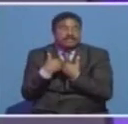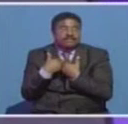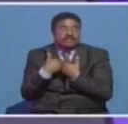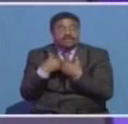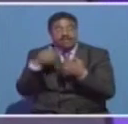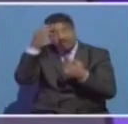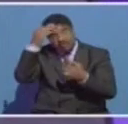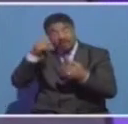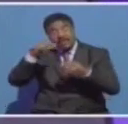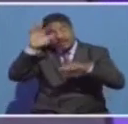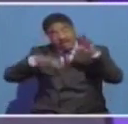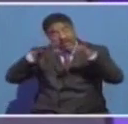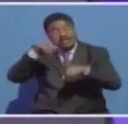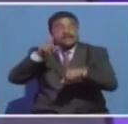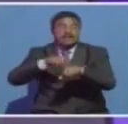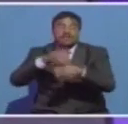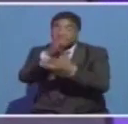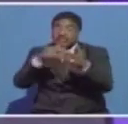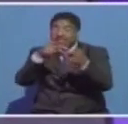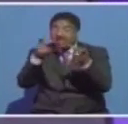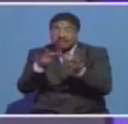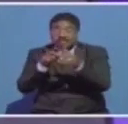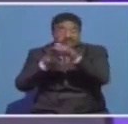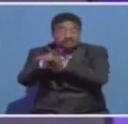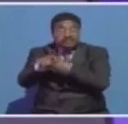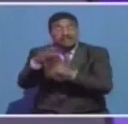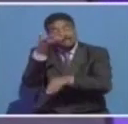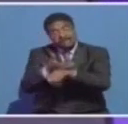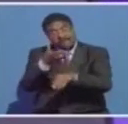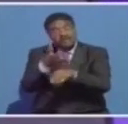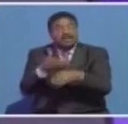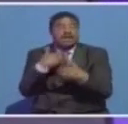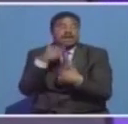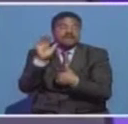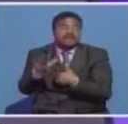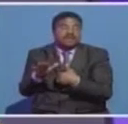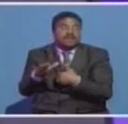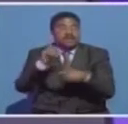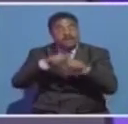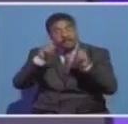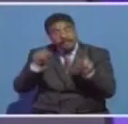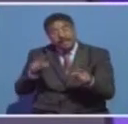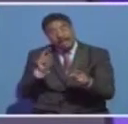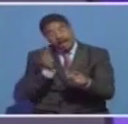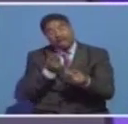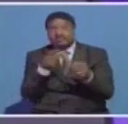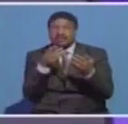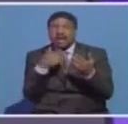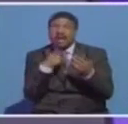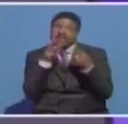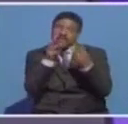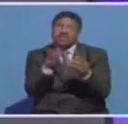season, some places are proving to be a bit difficult to access, but nevertheless we have a way of getting the food to the